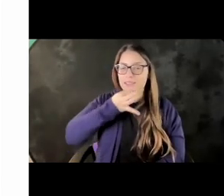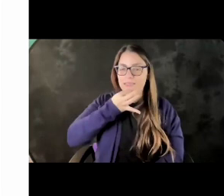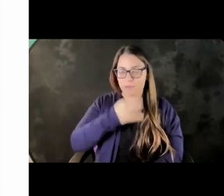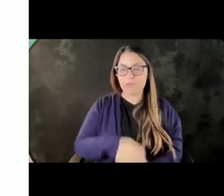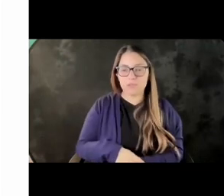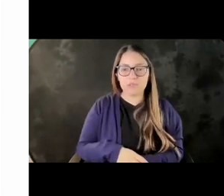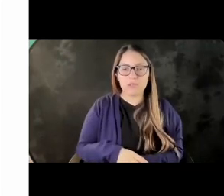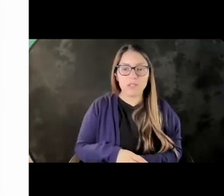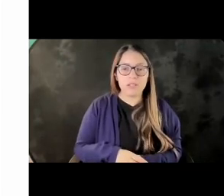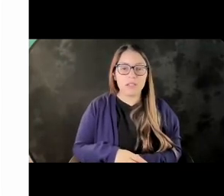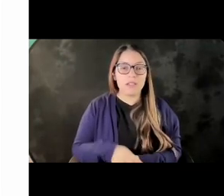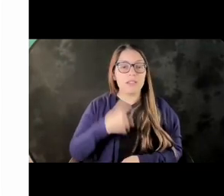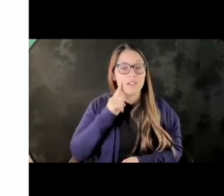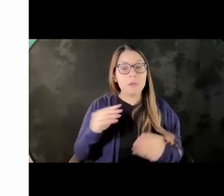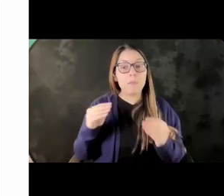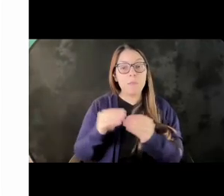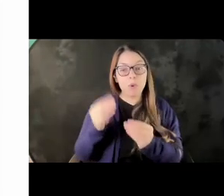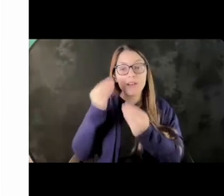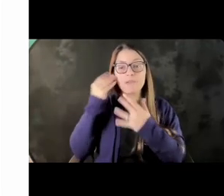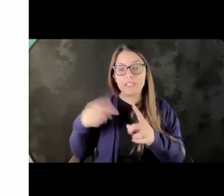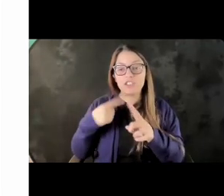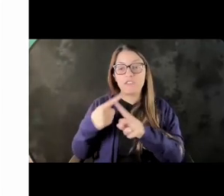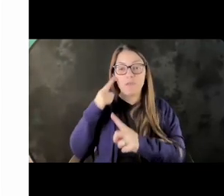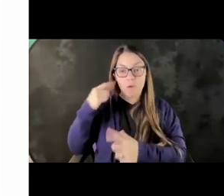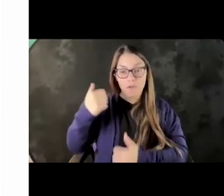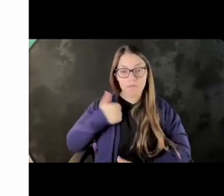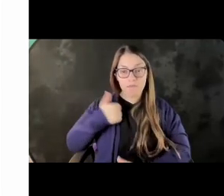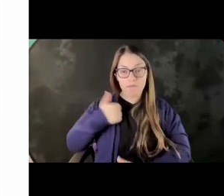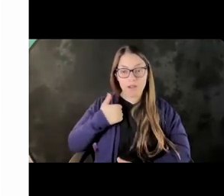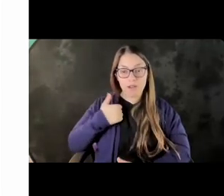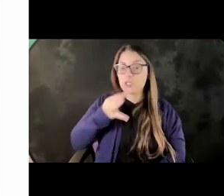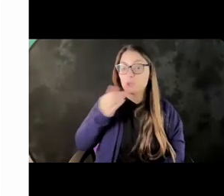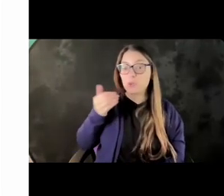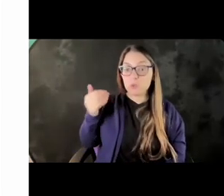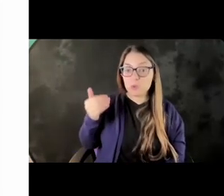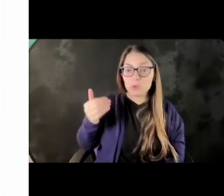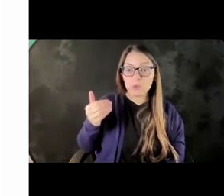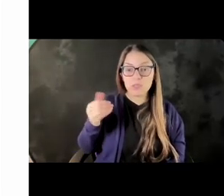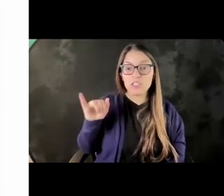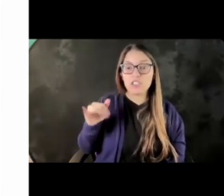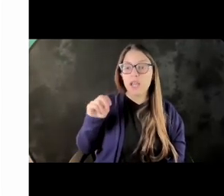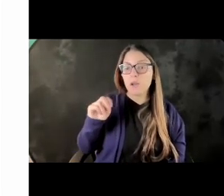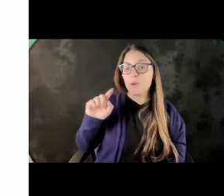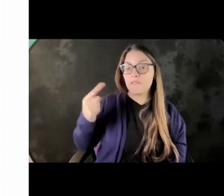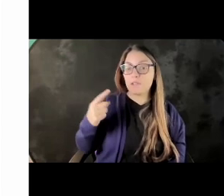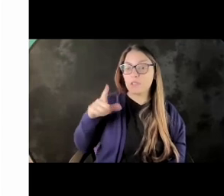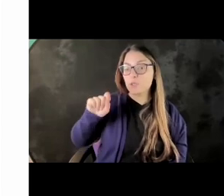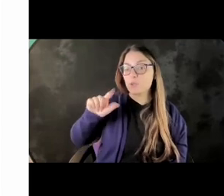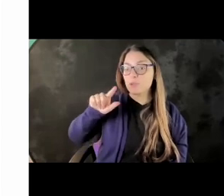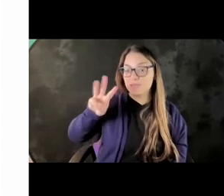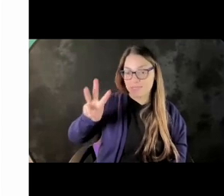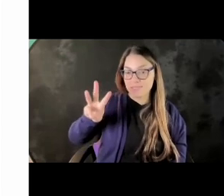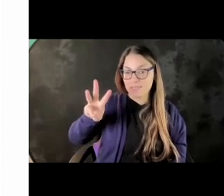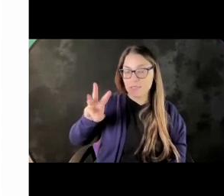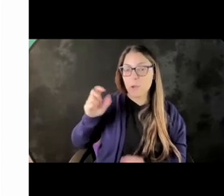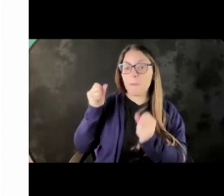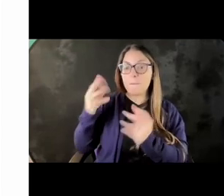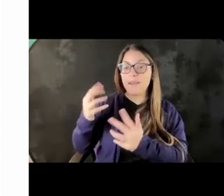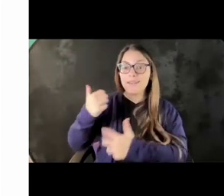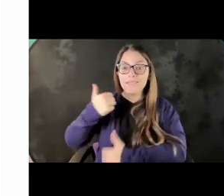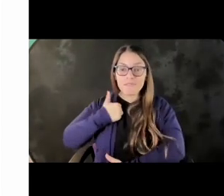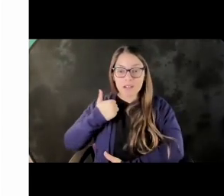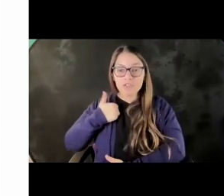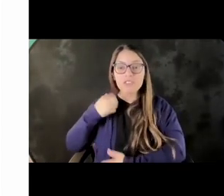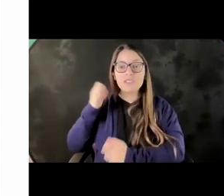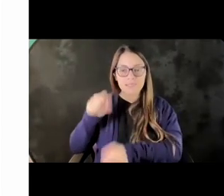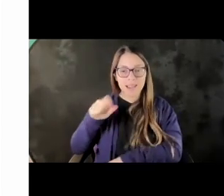for veterans, since there's that big change coming down the road, January 1st of 2026, when many veterans